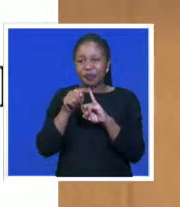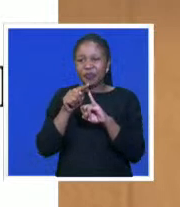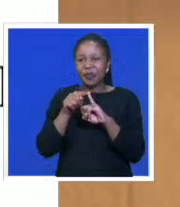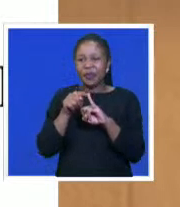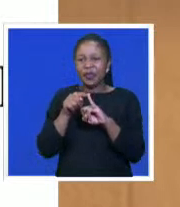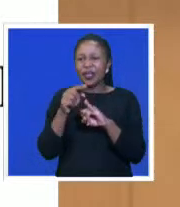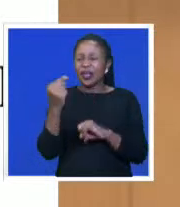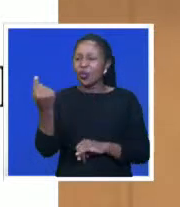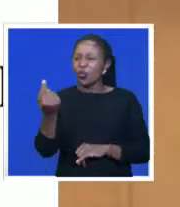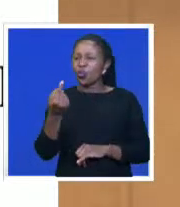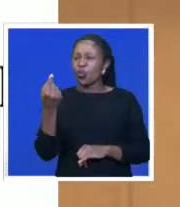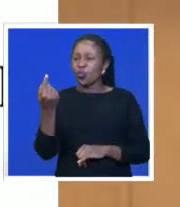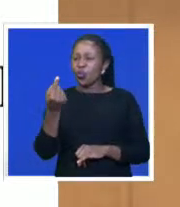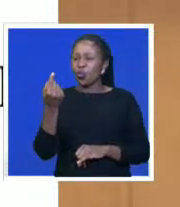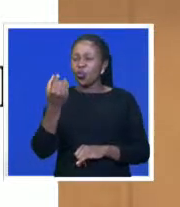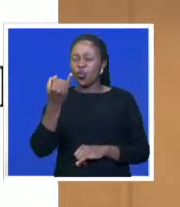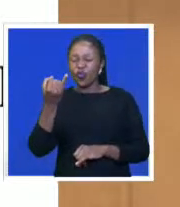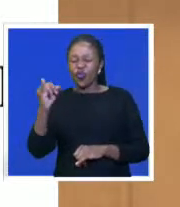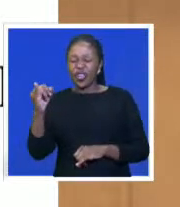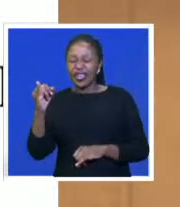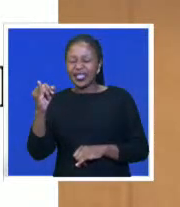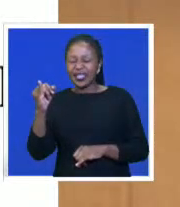first man.